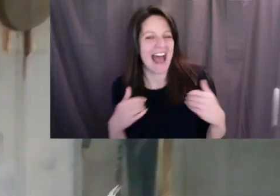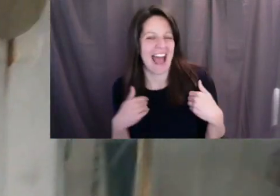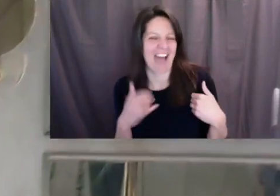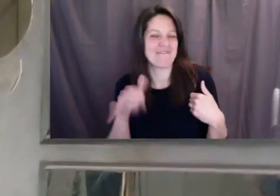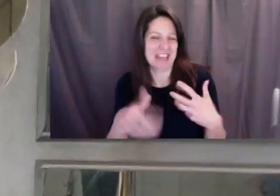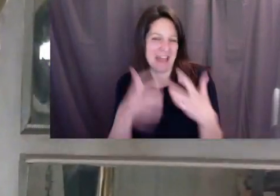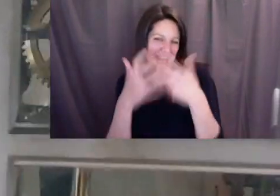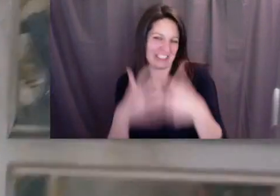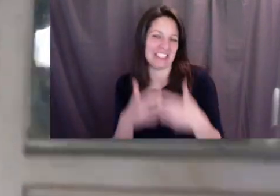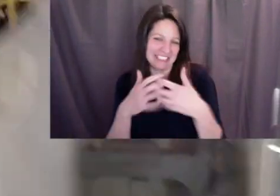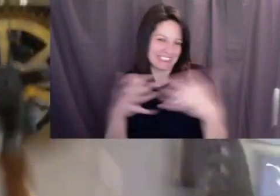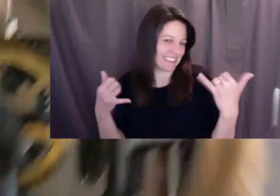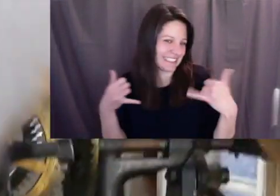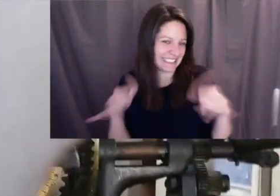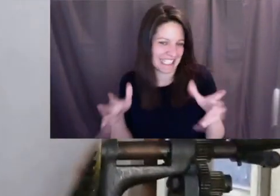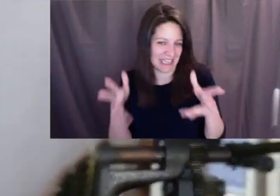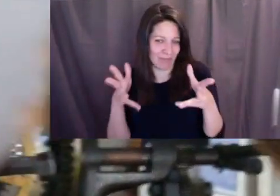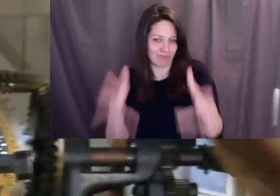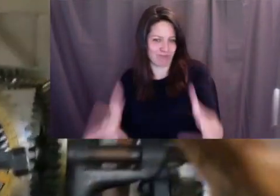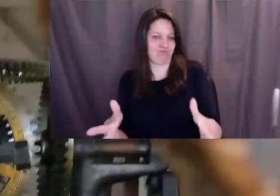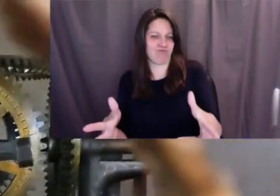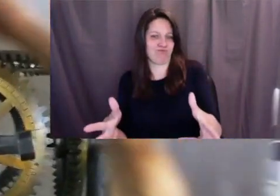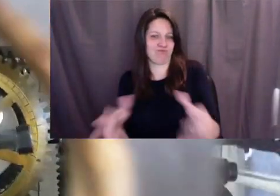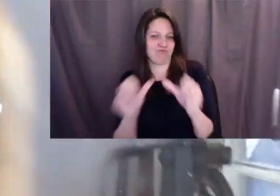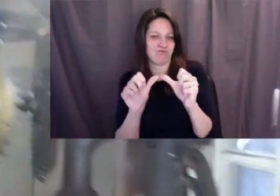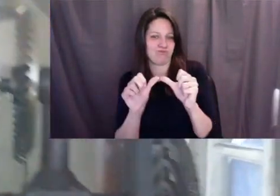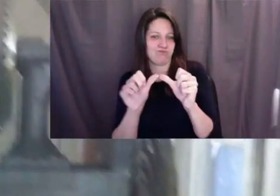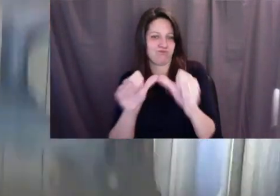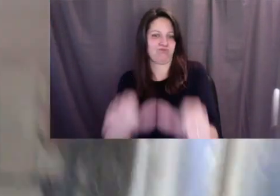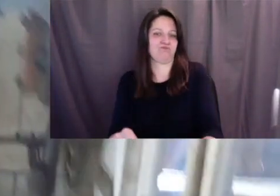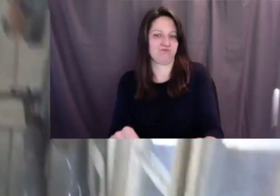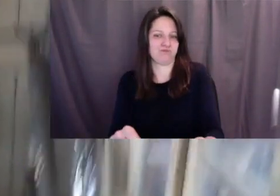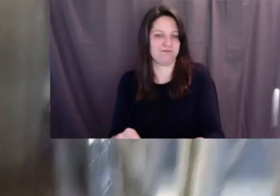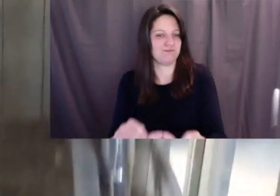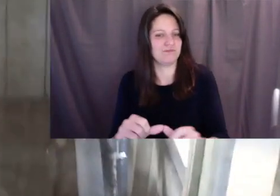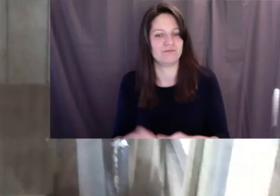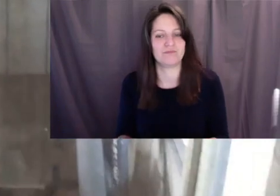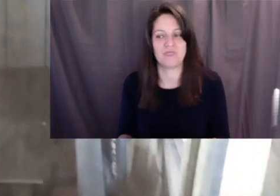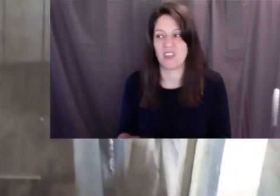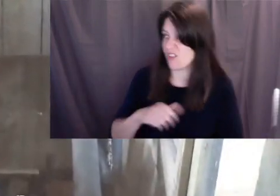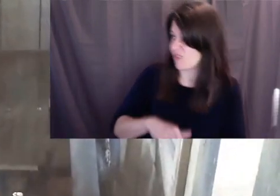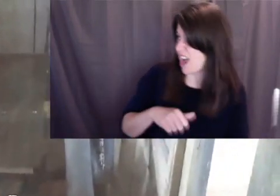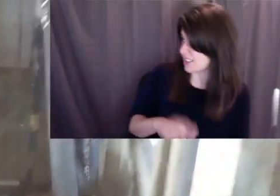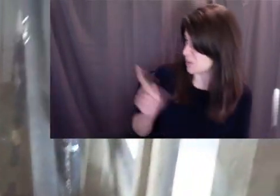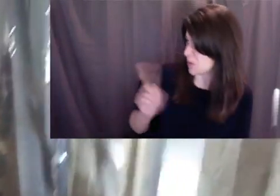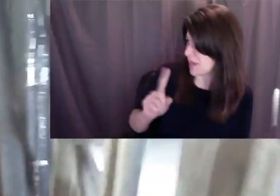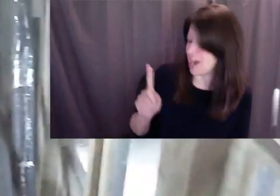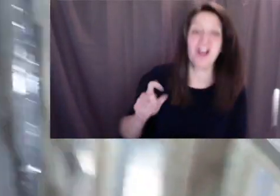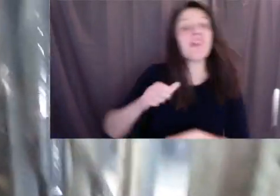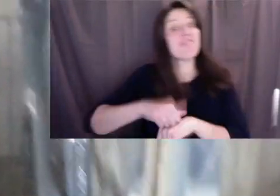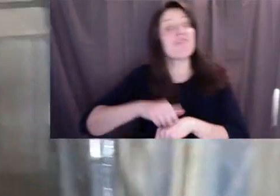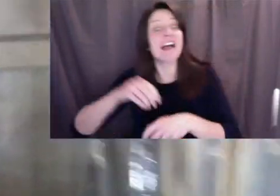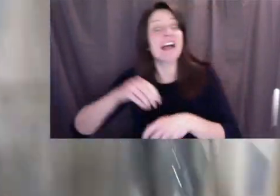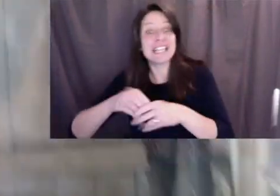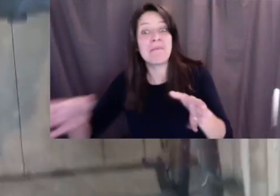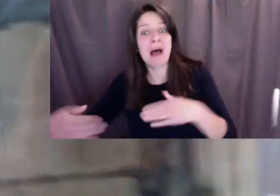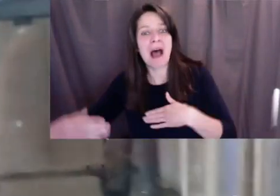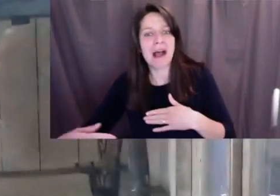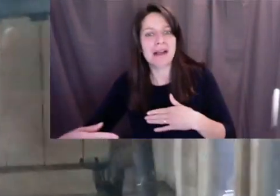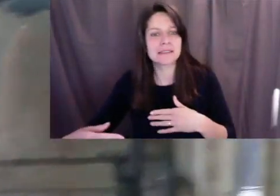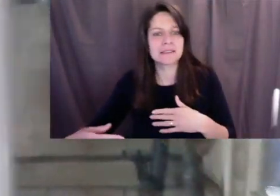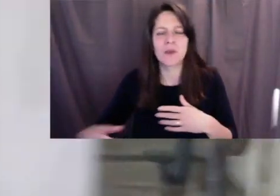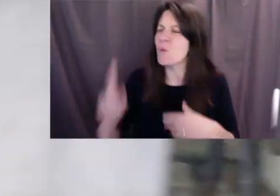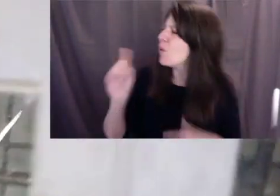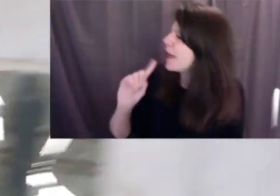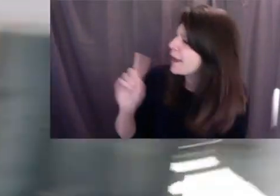still have the original mechanism here in this closet, and it's kind There's of a... There's no rocks, sorry. The rocks are still in the box, but we don't have